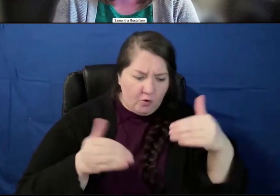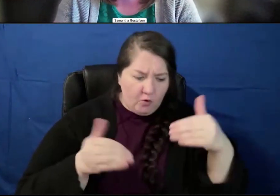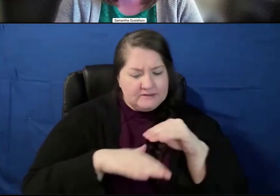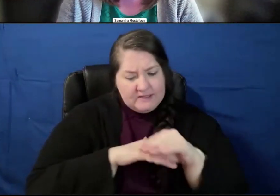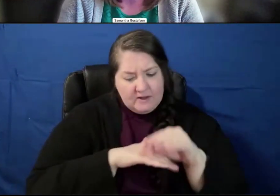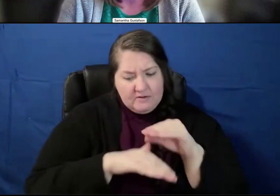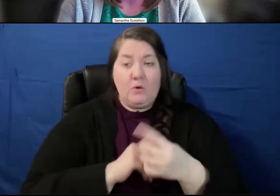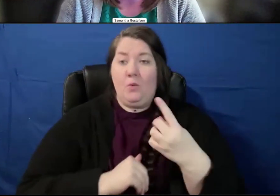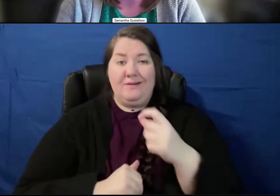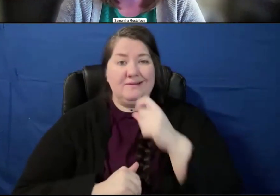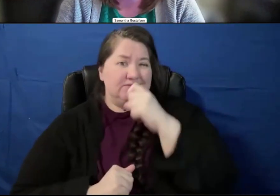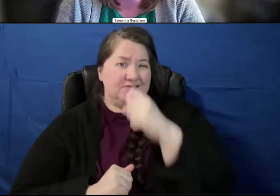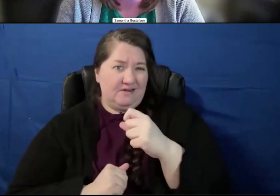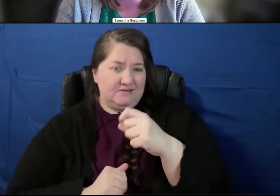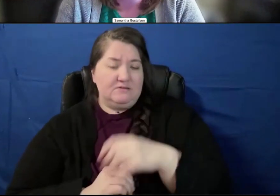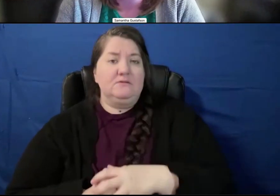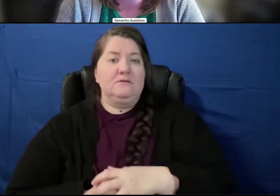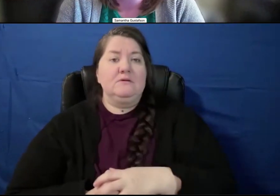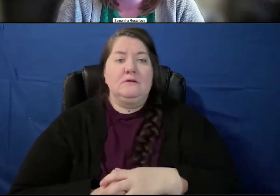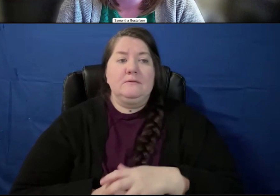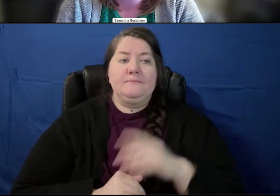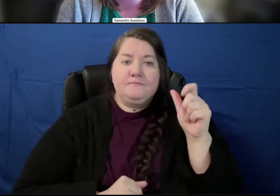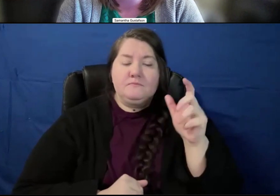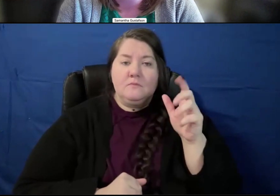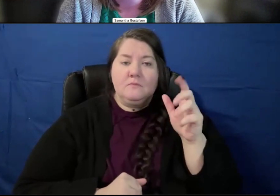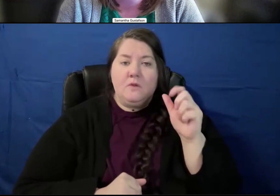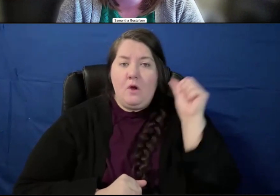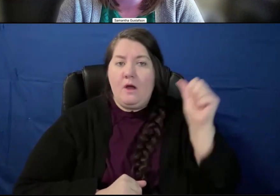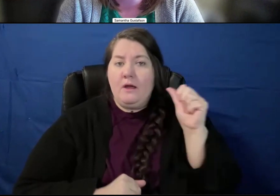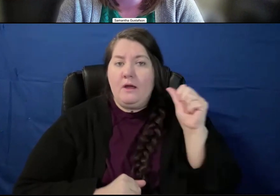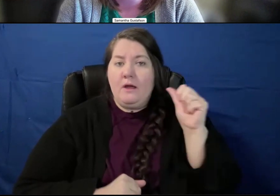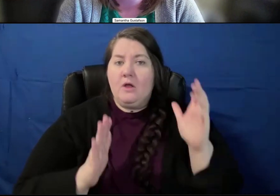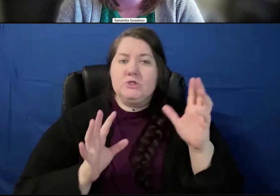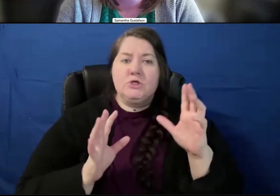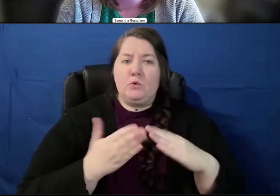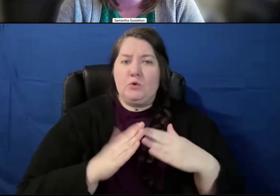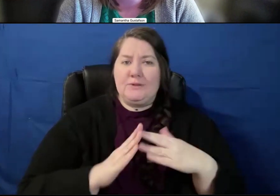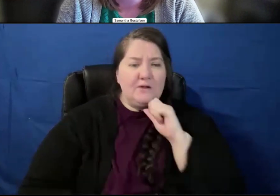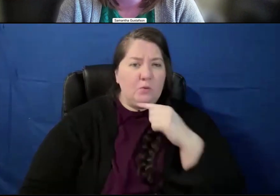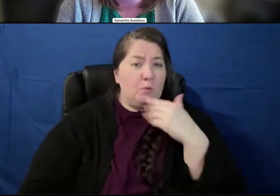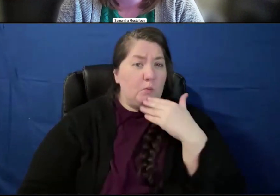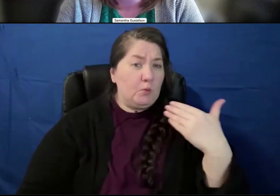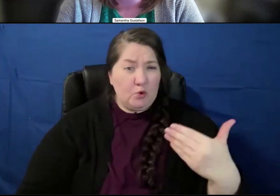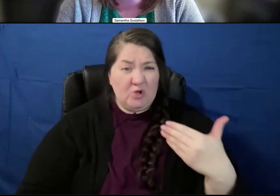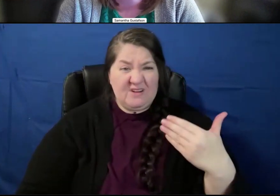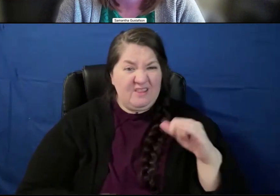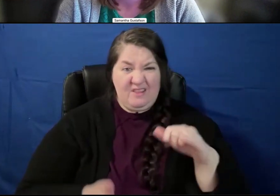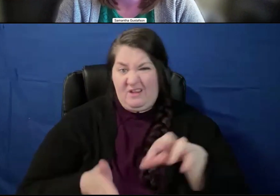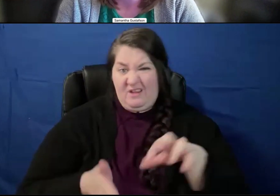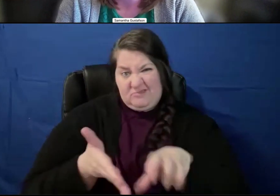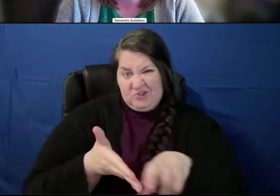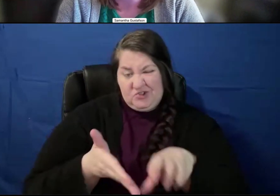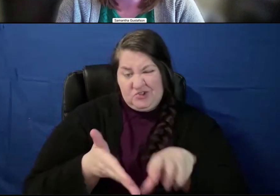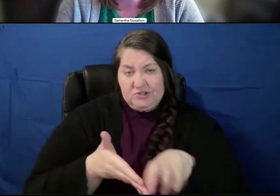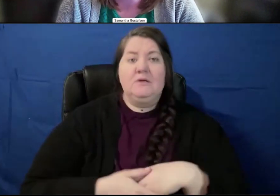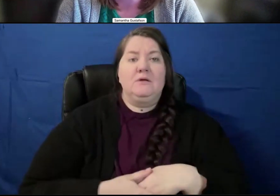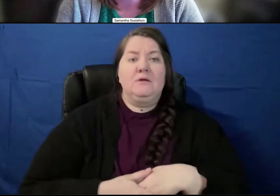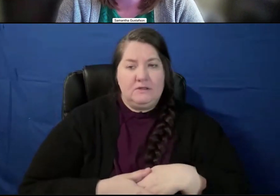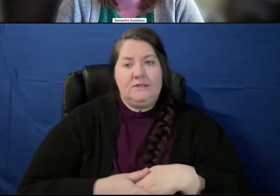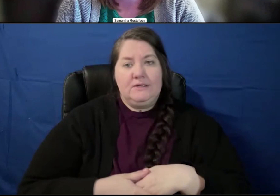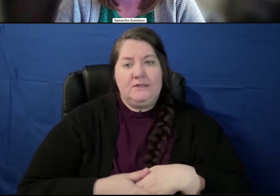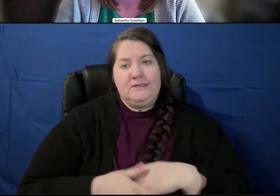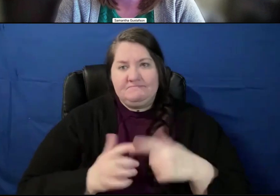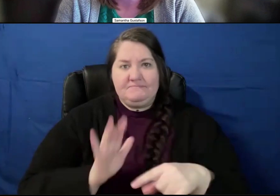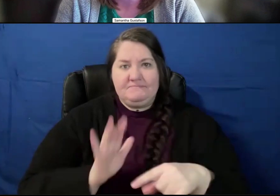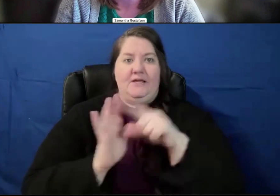that doesn't. The audiology community is not very good at doing that kind of research. It is a big downfall for